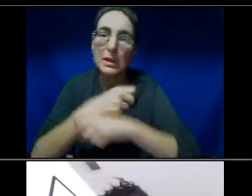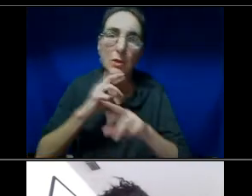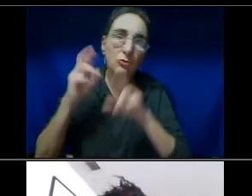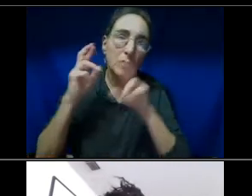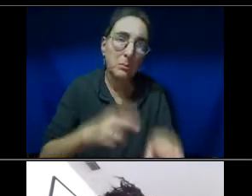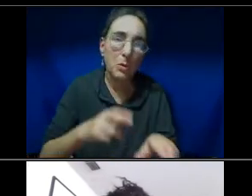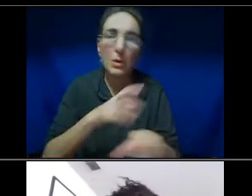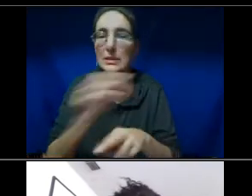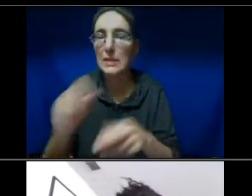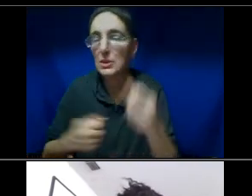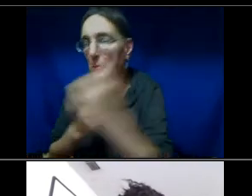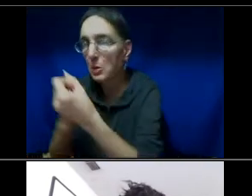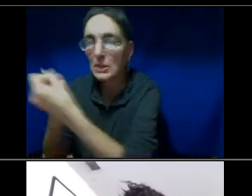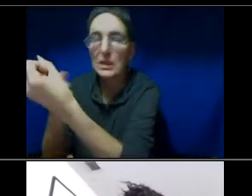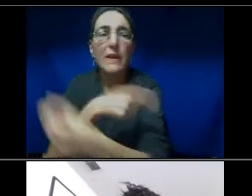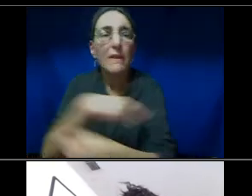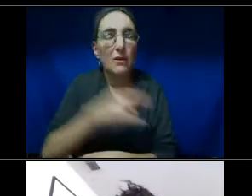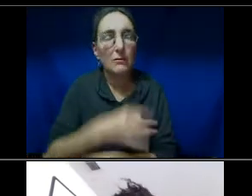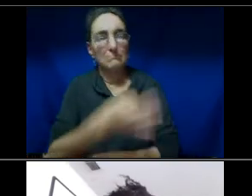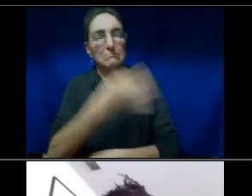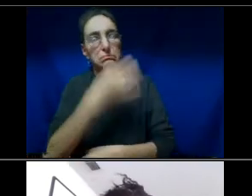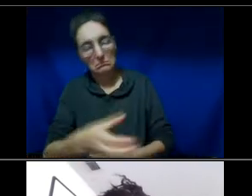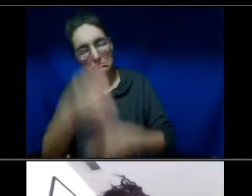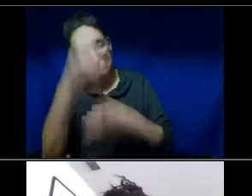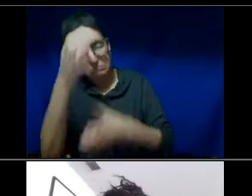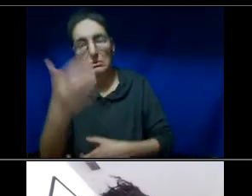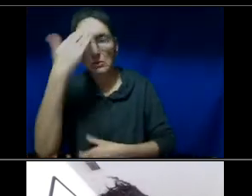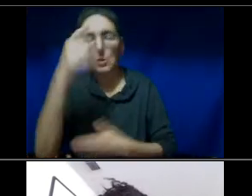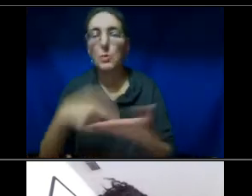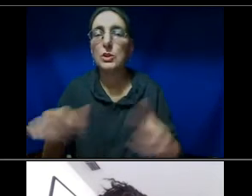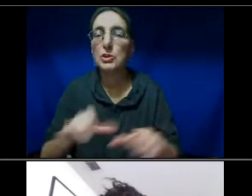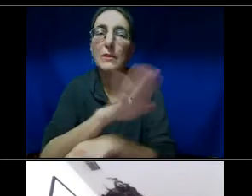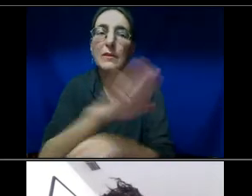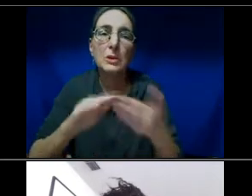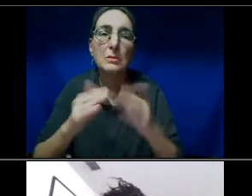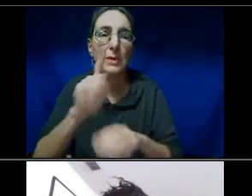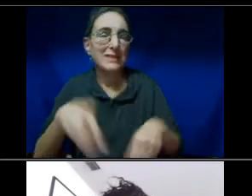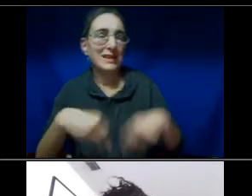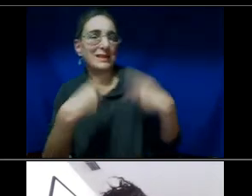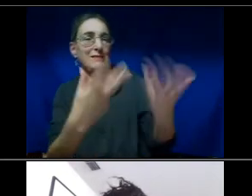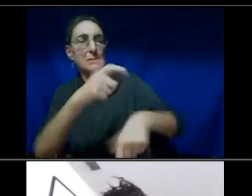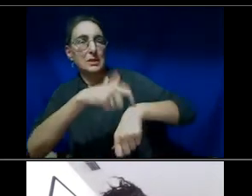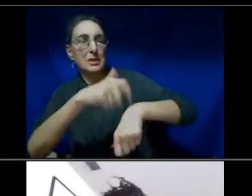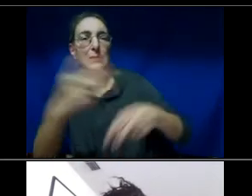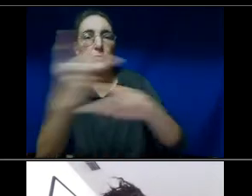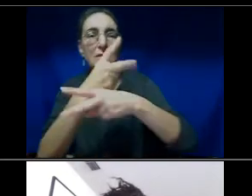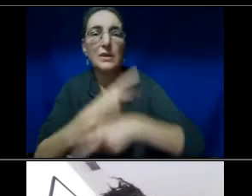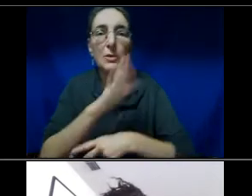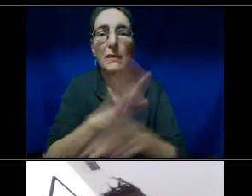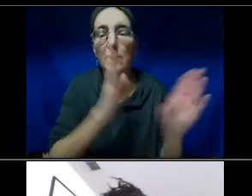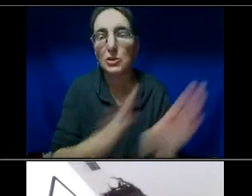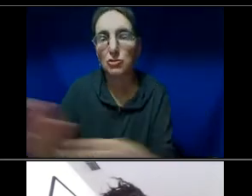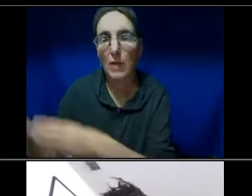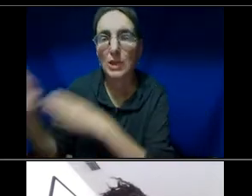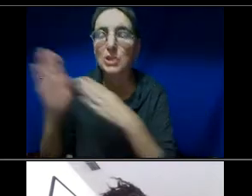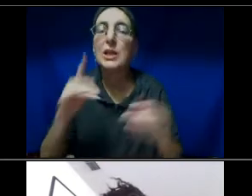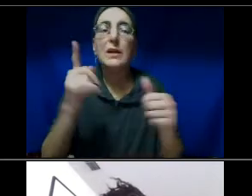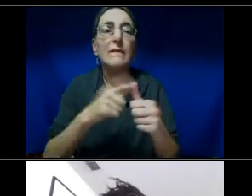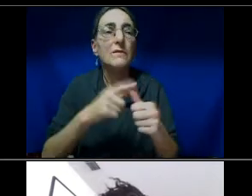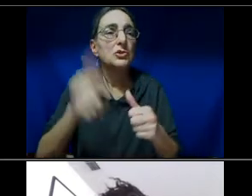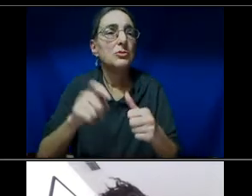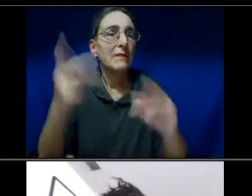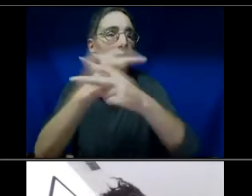forth. They're the experts. They know what they need to do in their community, but we need to give them time to figure out that strategy. They first have to figure out what